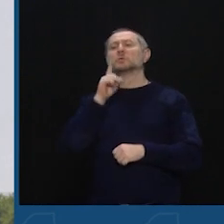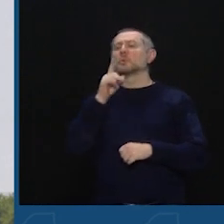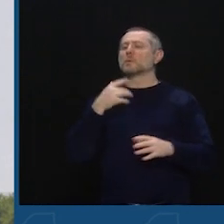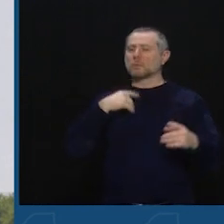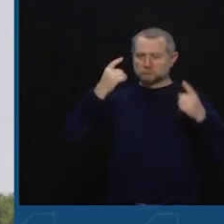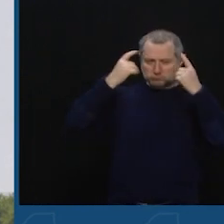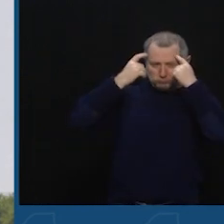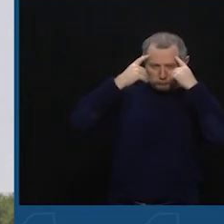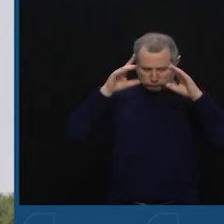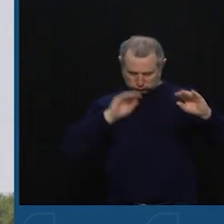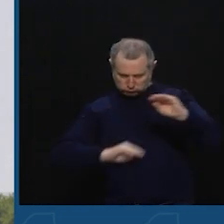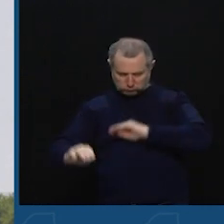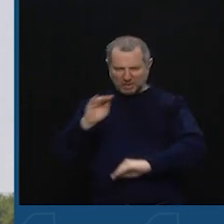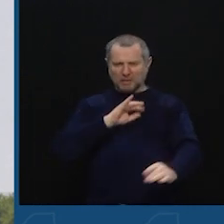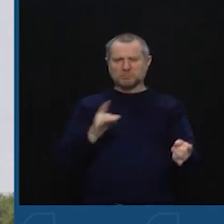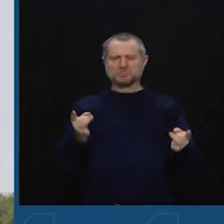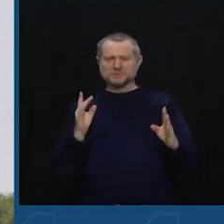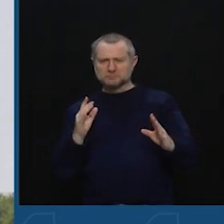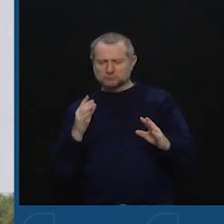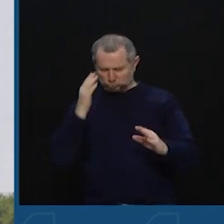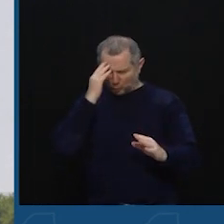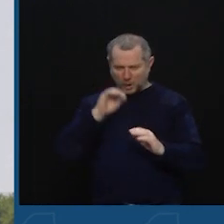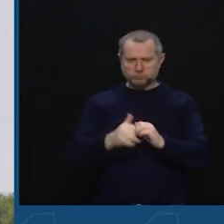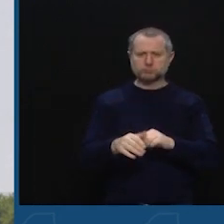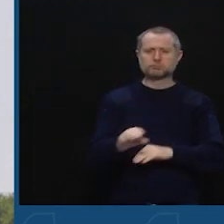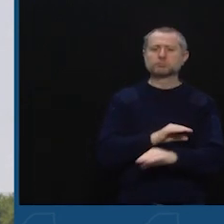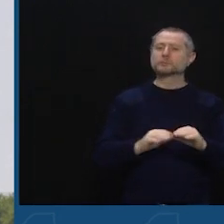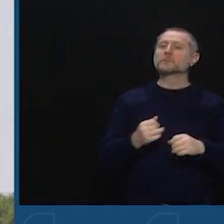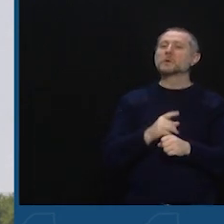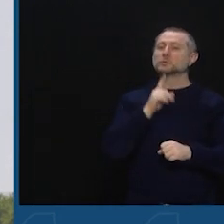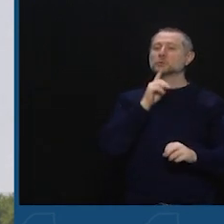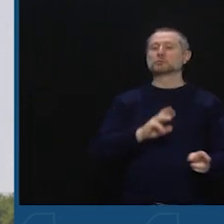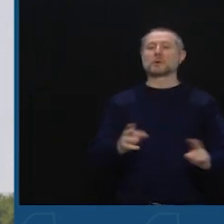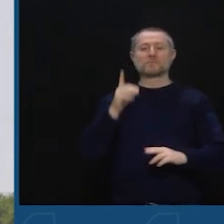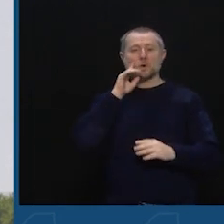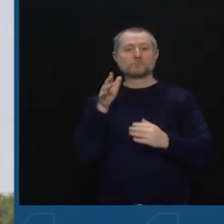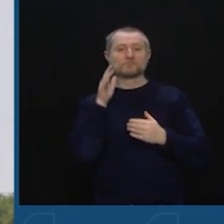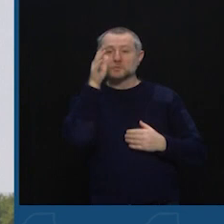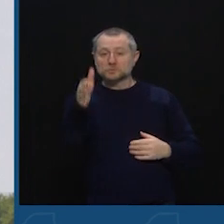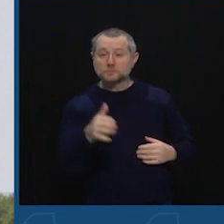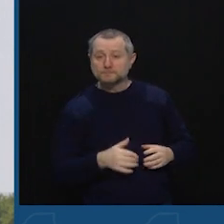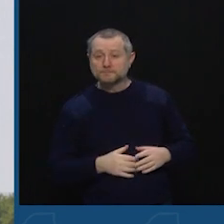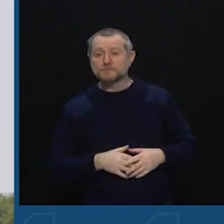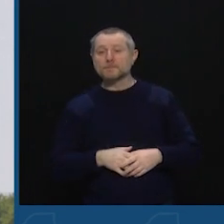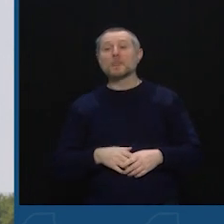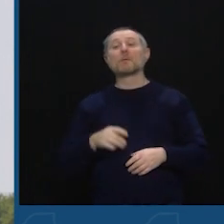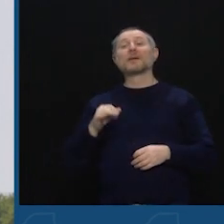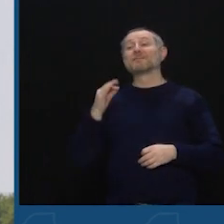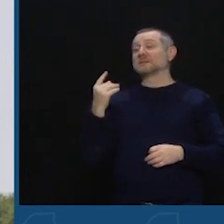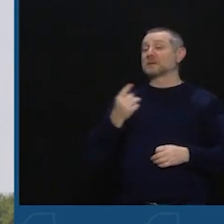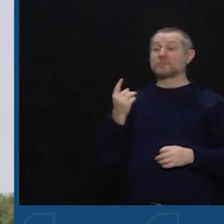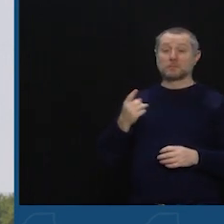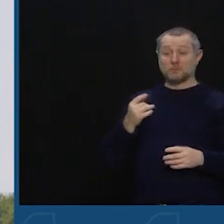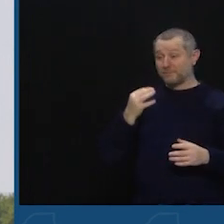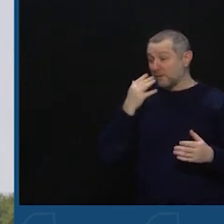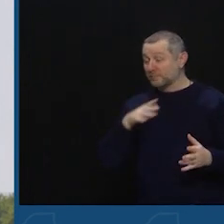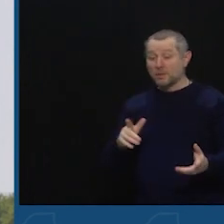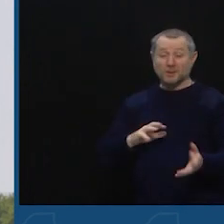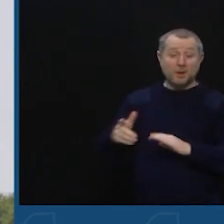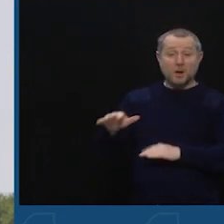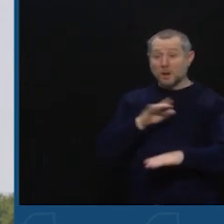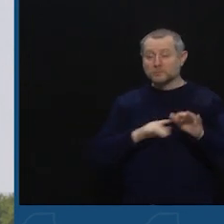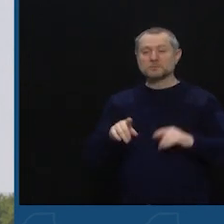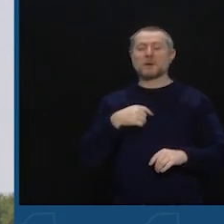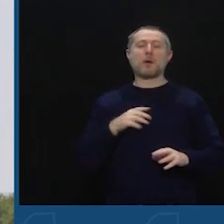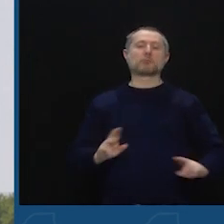investments, looking toward the future, but making sure that we're ready there for not just a rainy day, but for the blizzard, something I'm more familiar with. So thank you